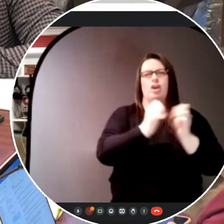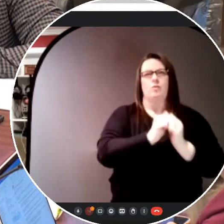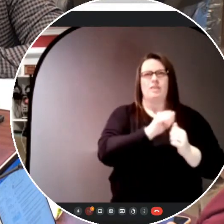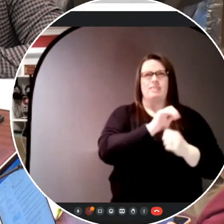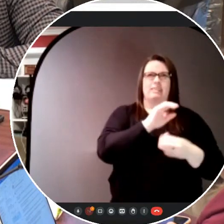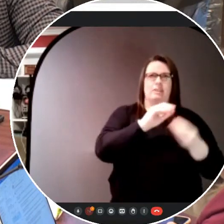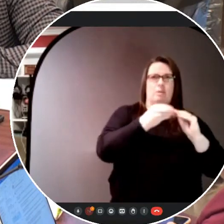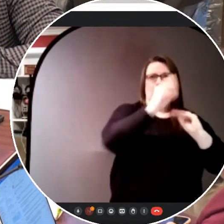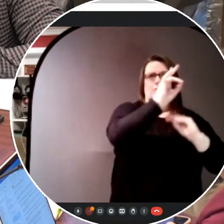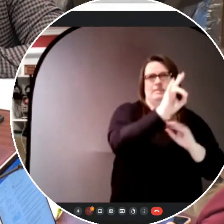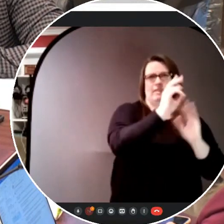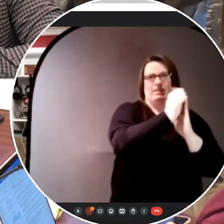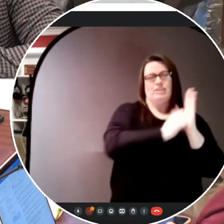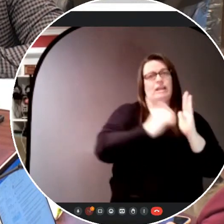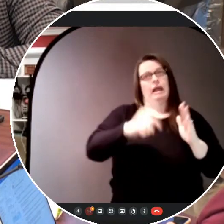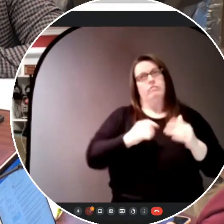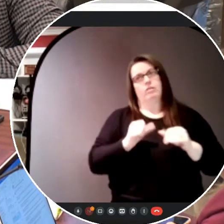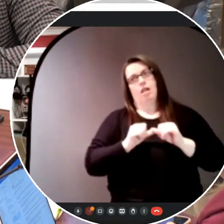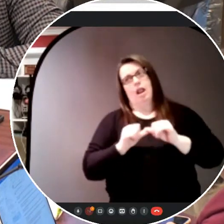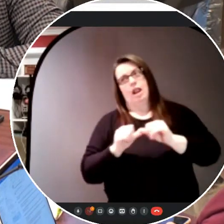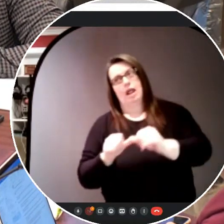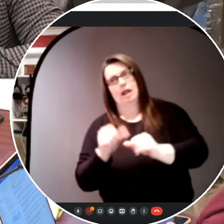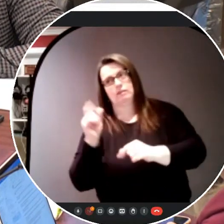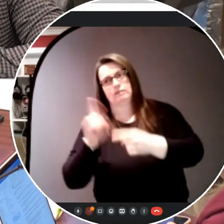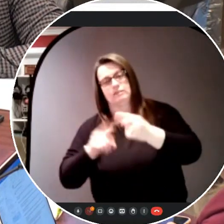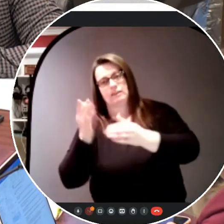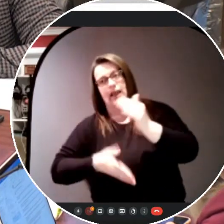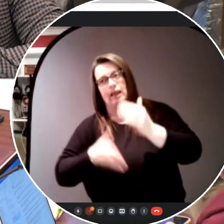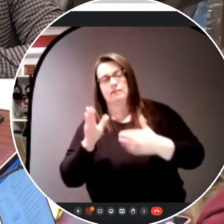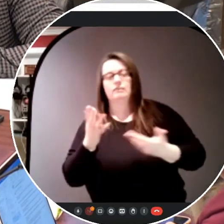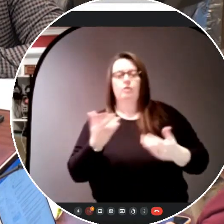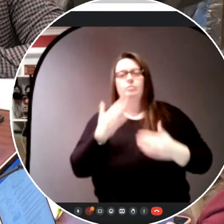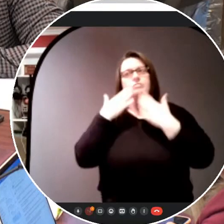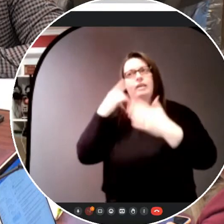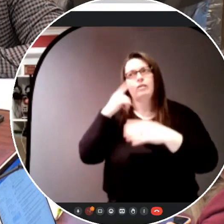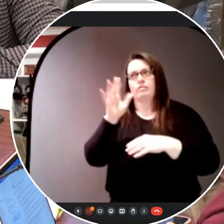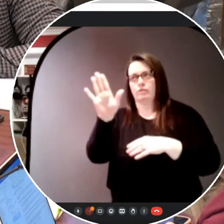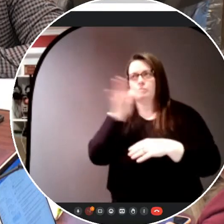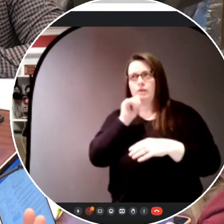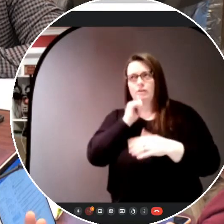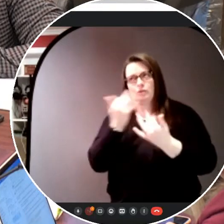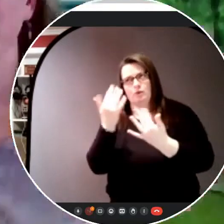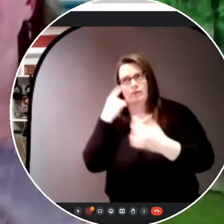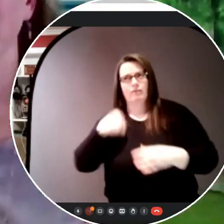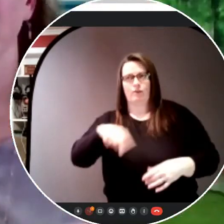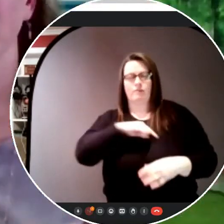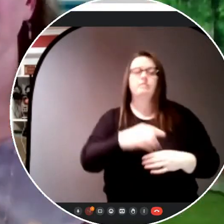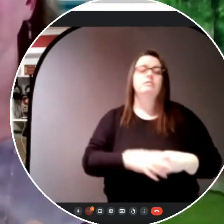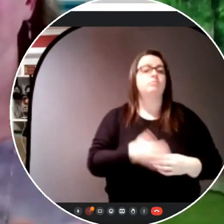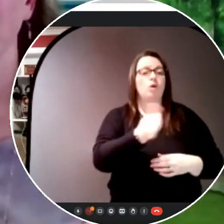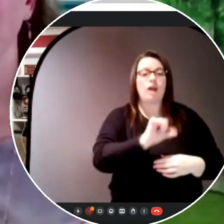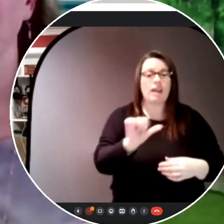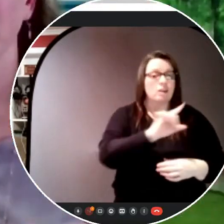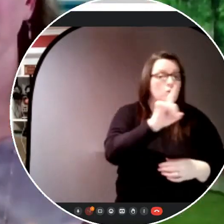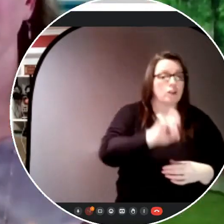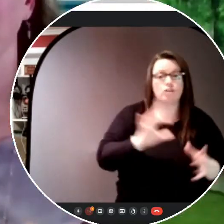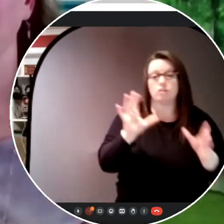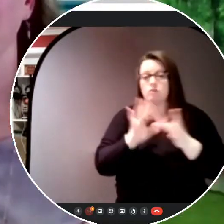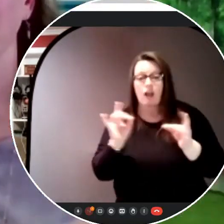but I got you in as quickly as I could afterwards. Any questions or comments from the group around? Vice Chair